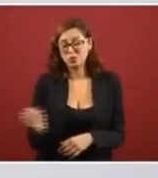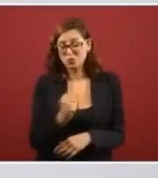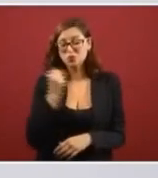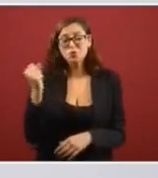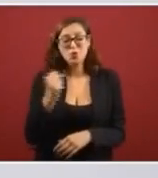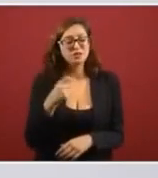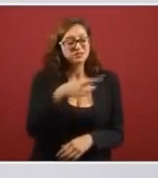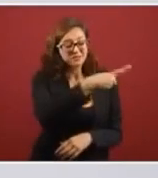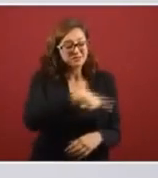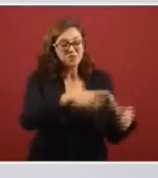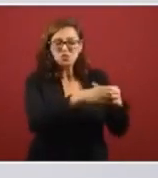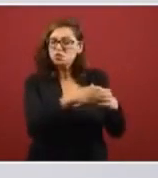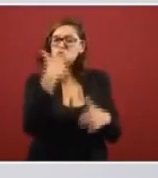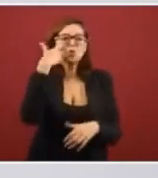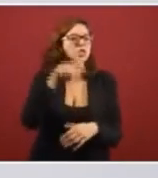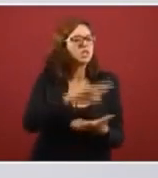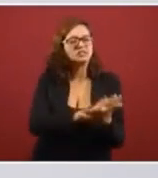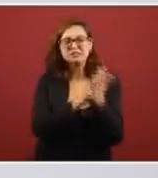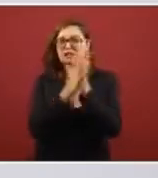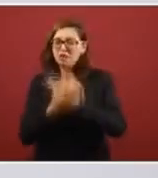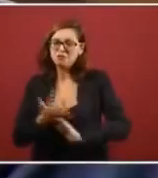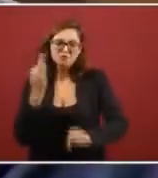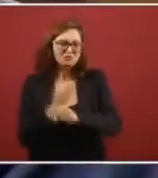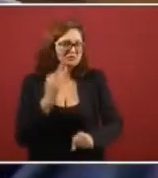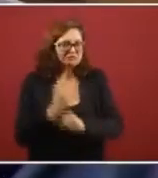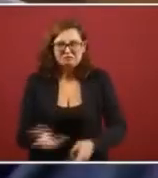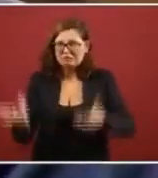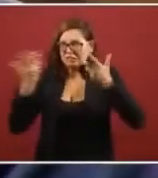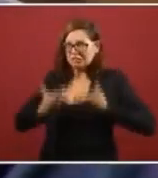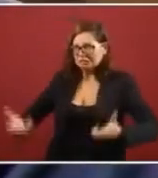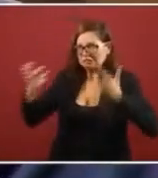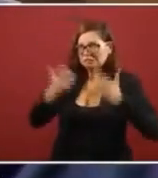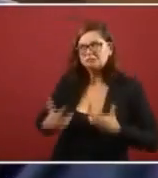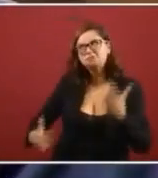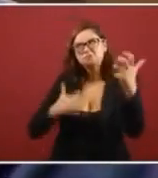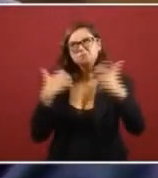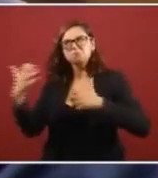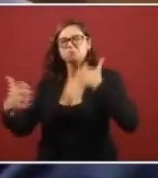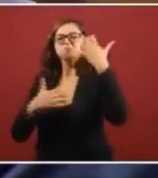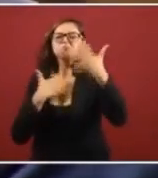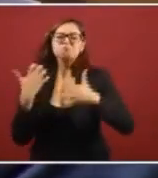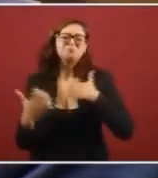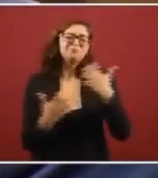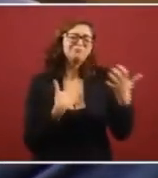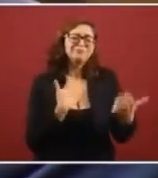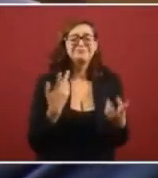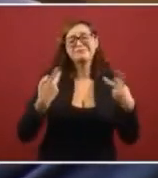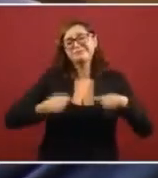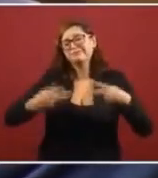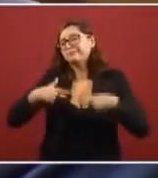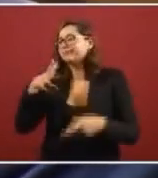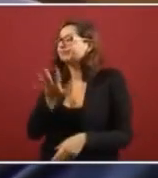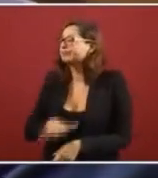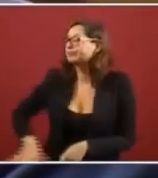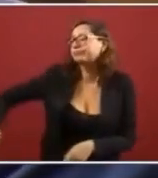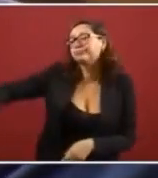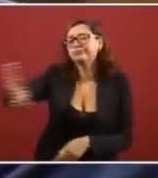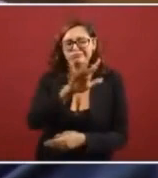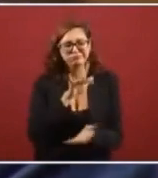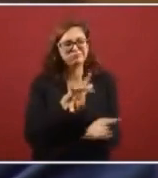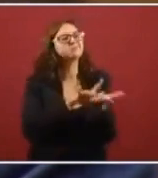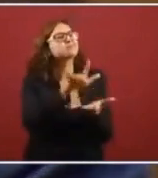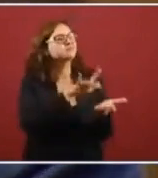while there's those that are are disconcerted the majority of the people are happy with the